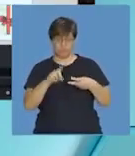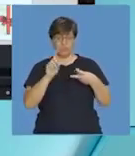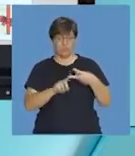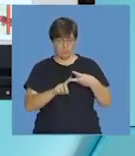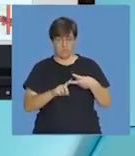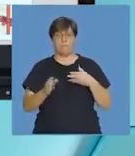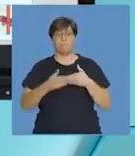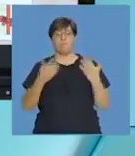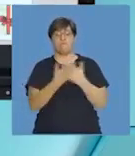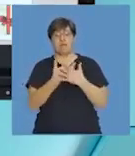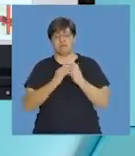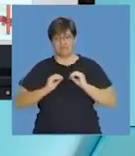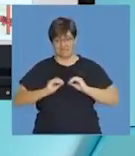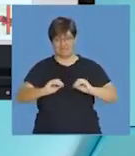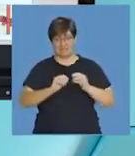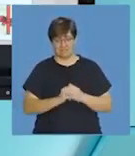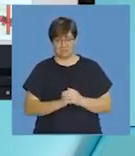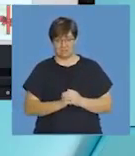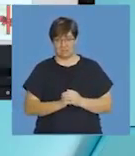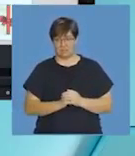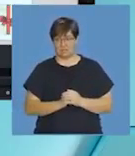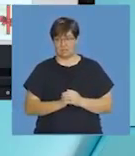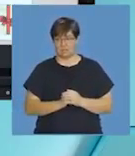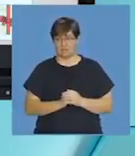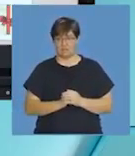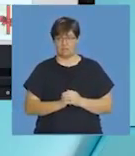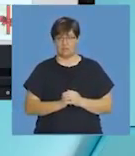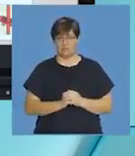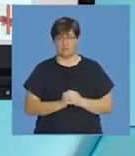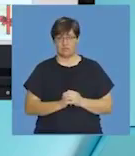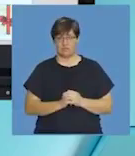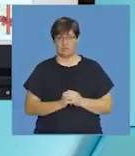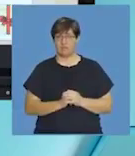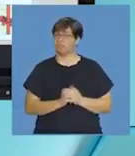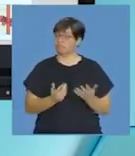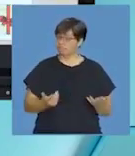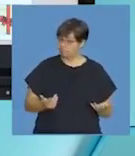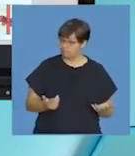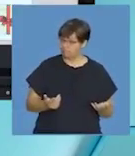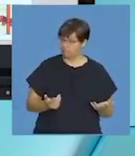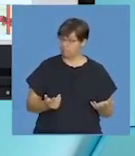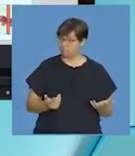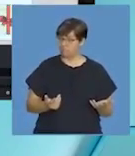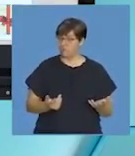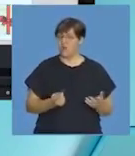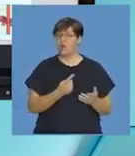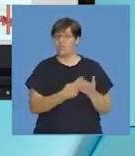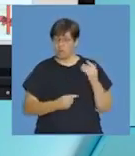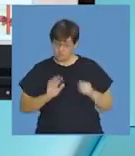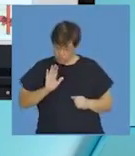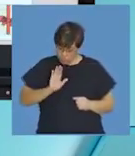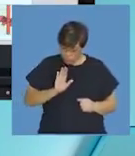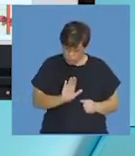it could make it go faster. But, there we go. But, that's only force in